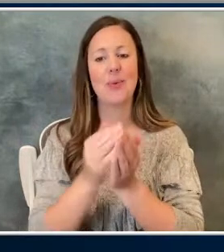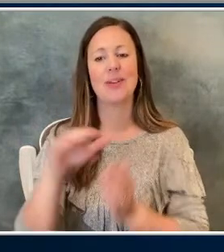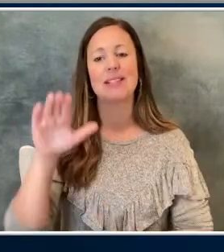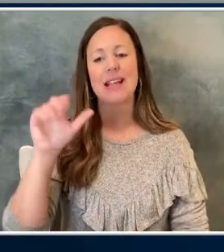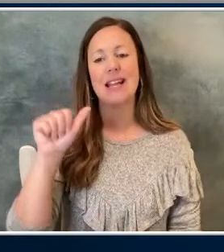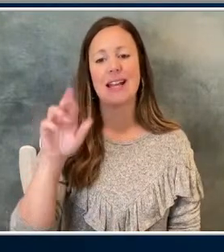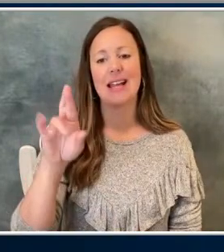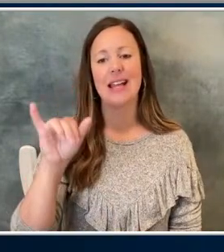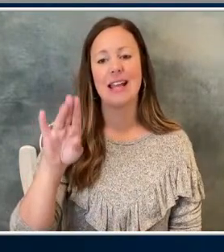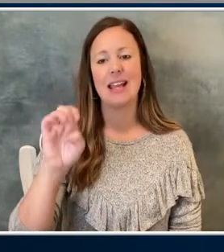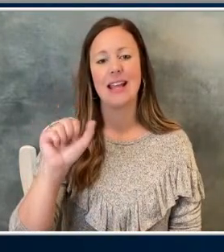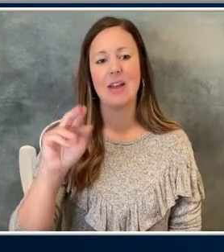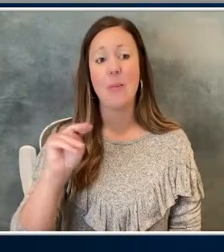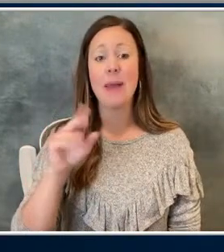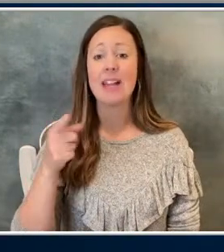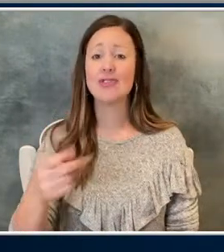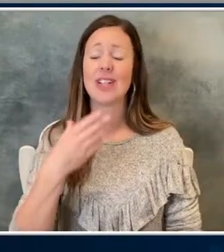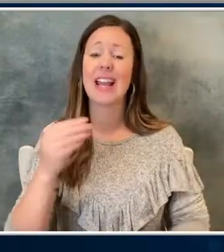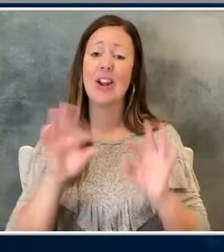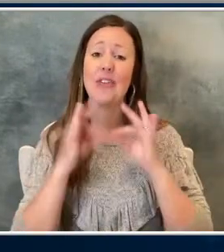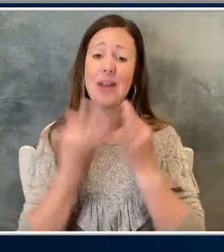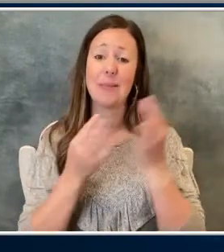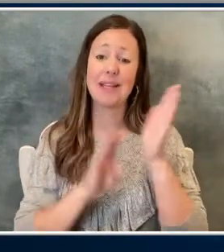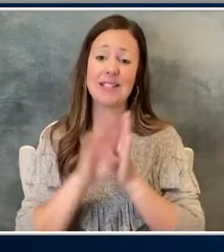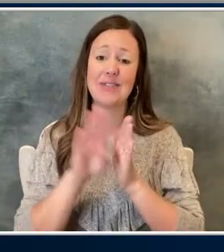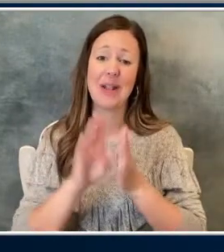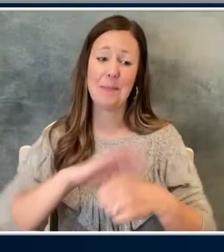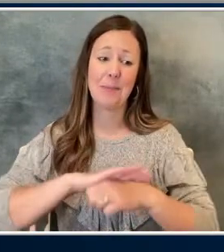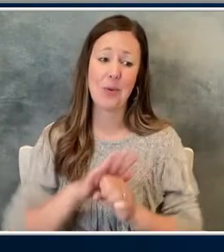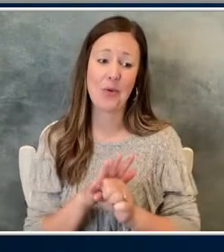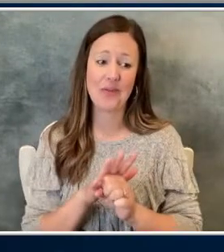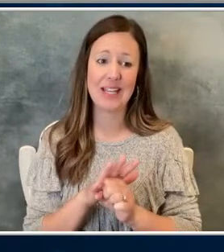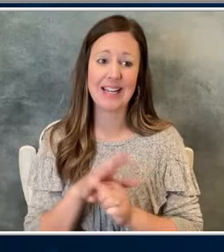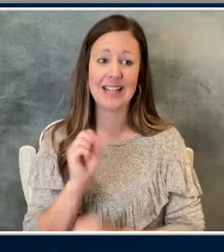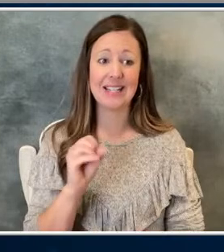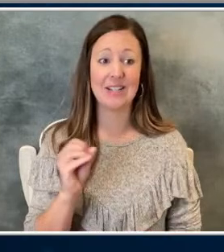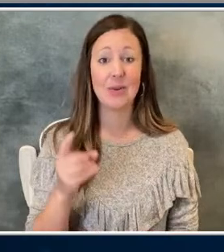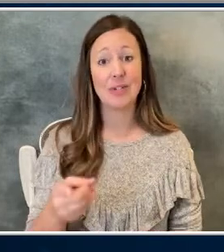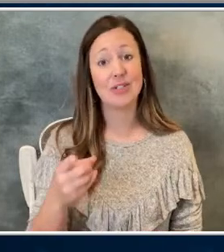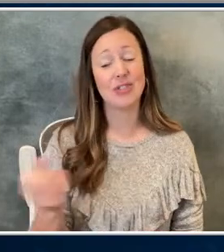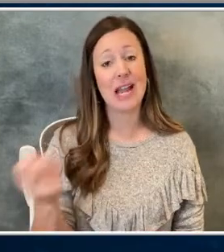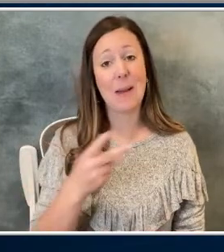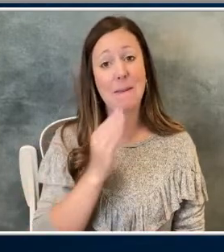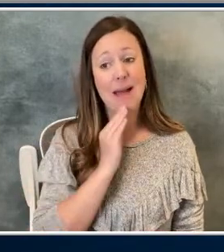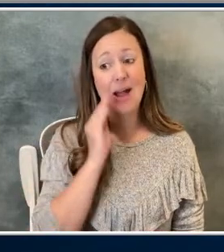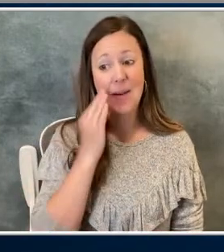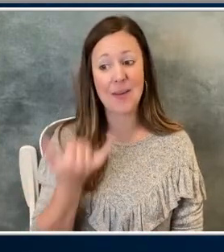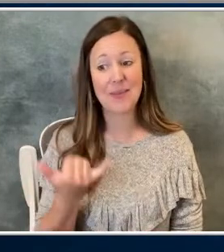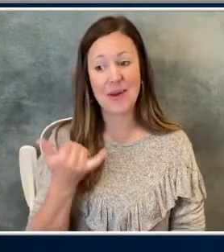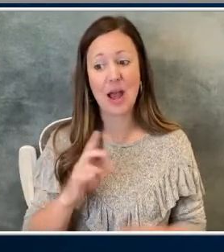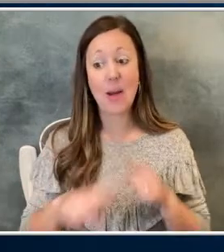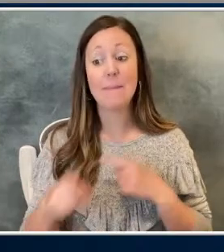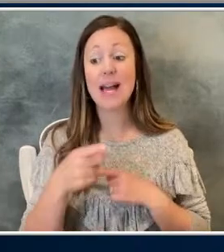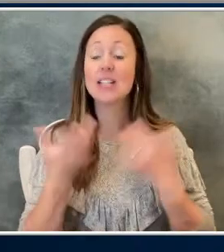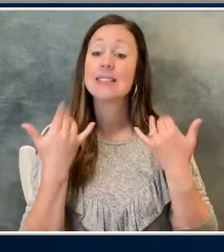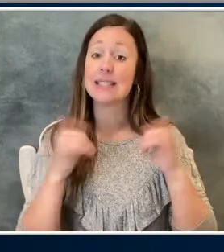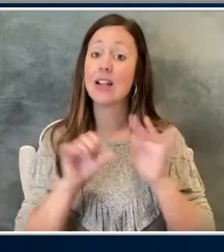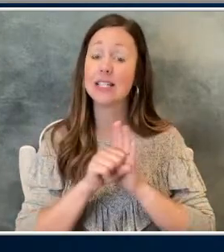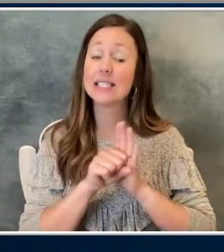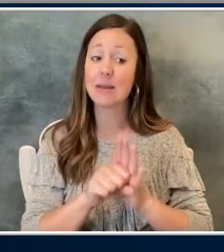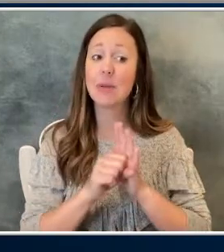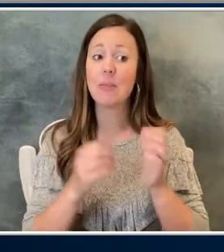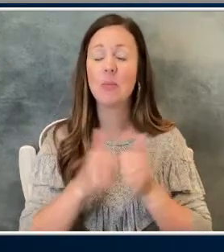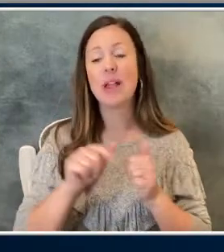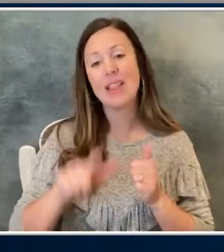unfortunately her and the whole family developed COVID. Yeah. So she's back home now, but she's still symptomatic with a little fever